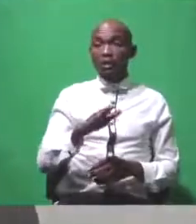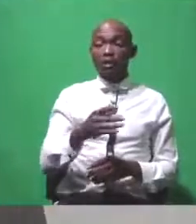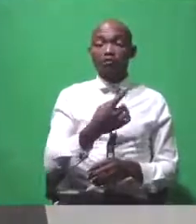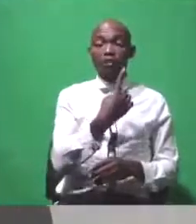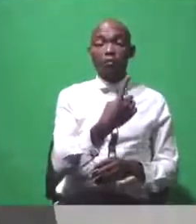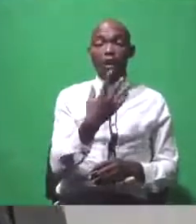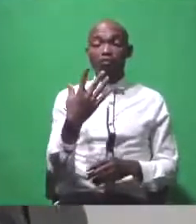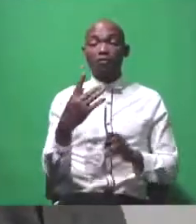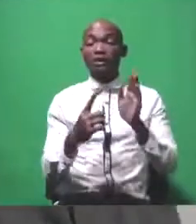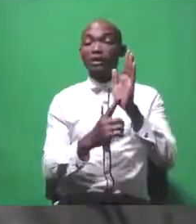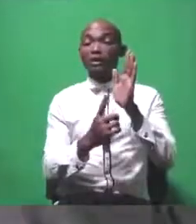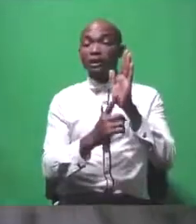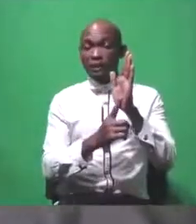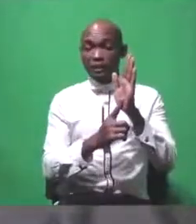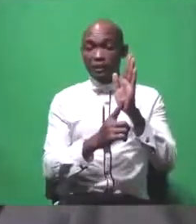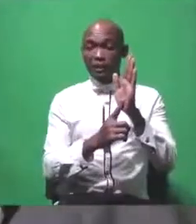156 hundred.